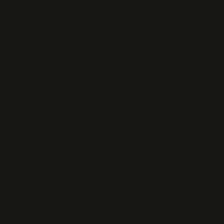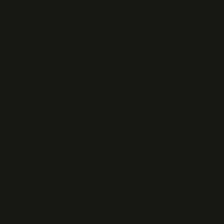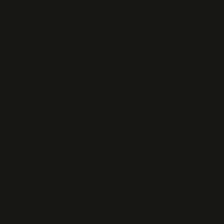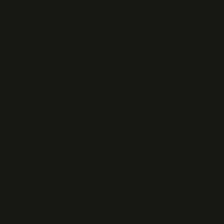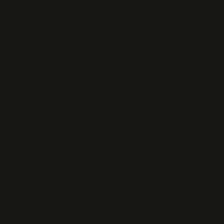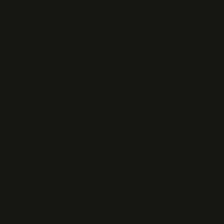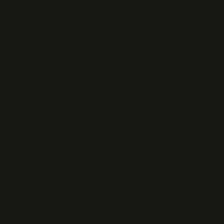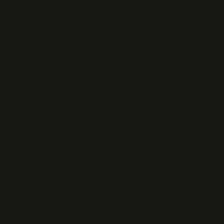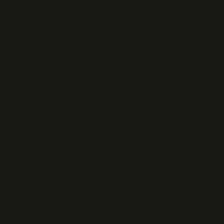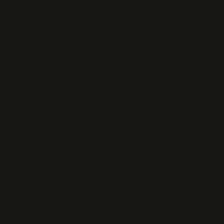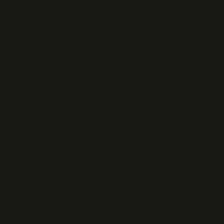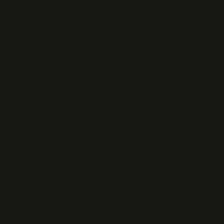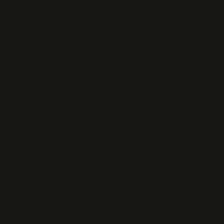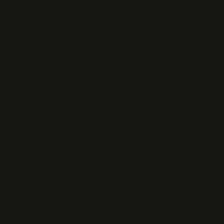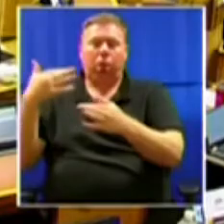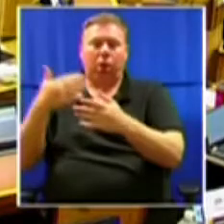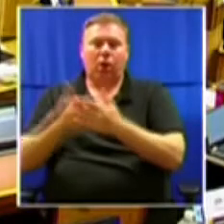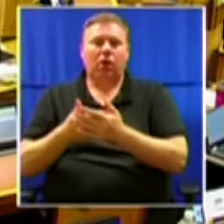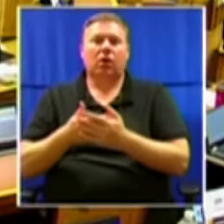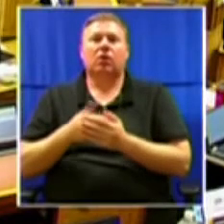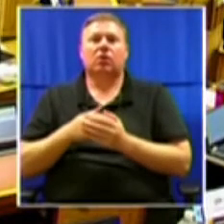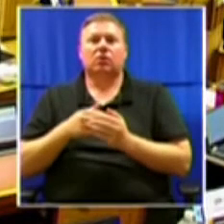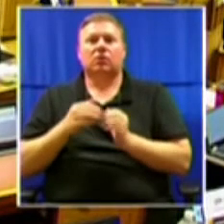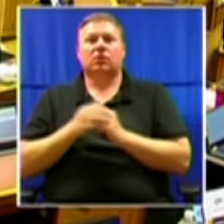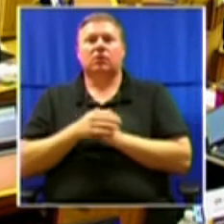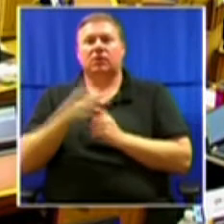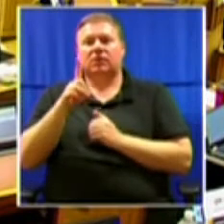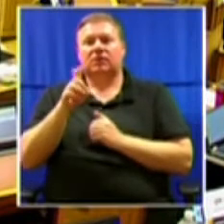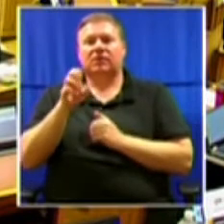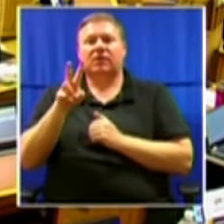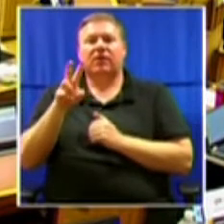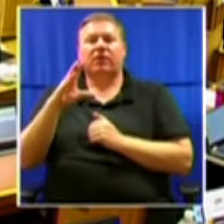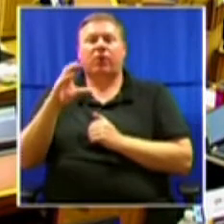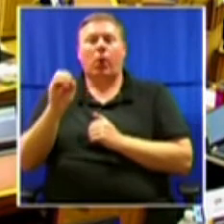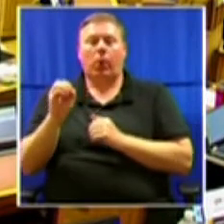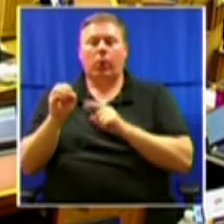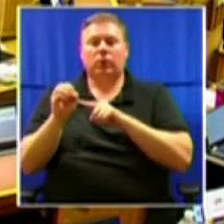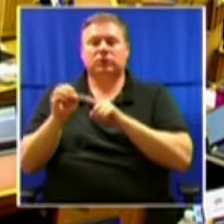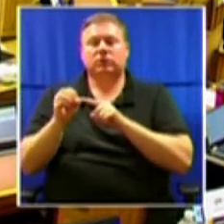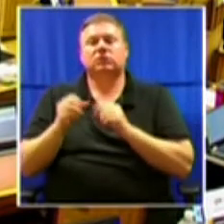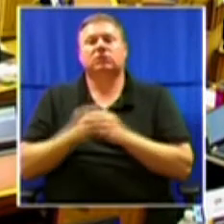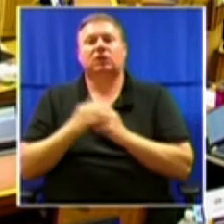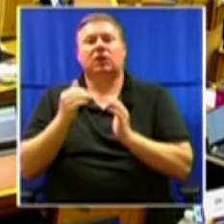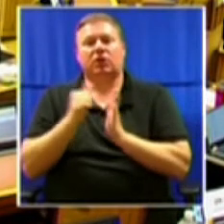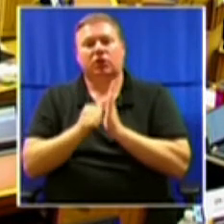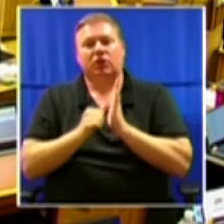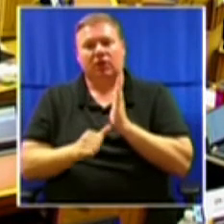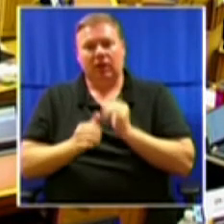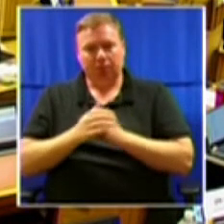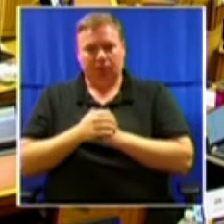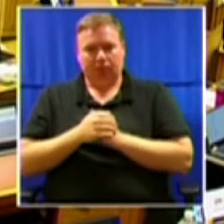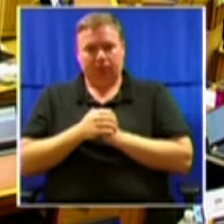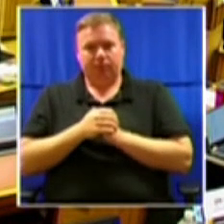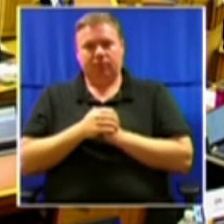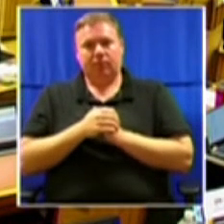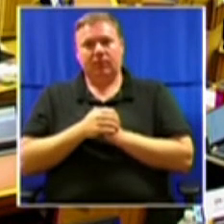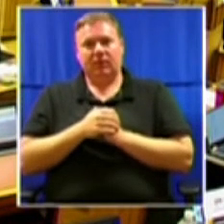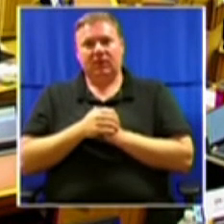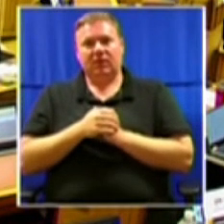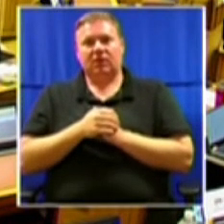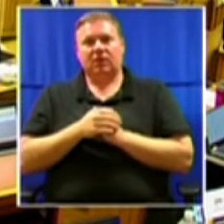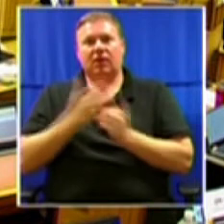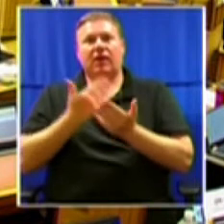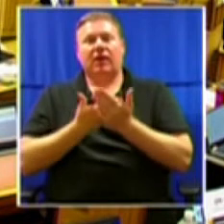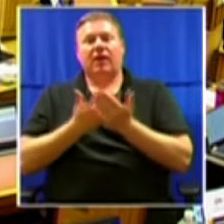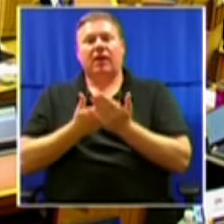long on the agenda of DECO, and that over long, it may cause a credibility